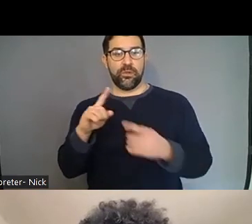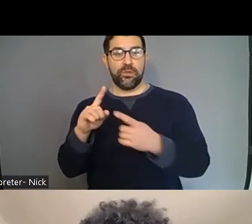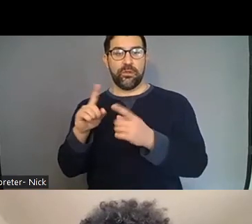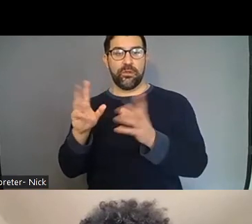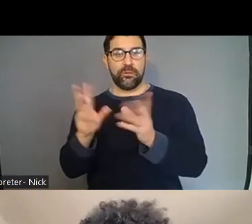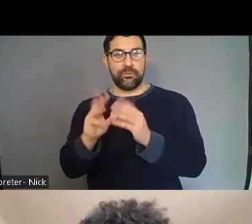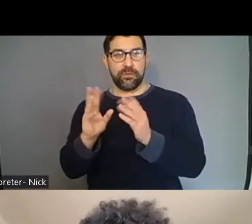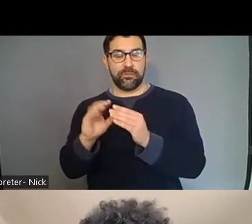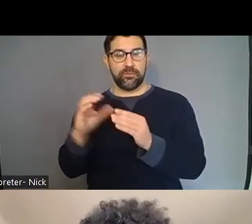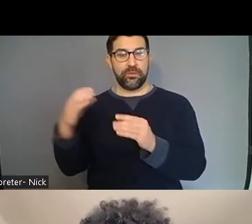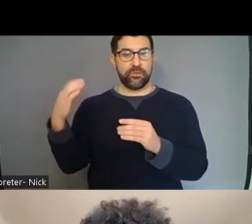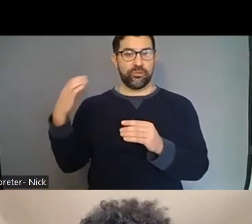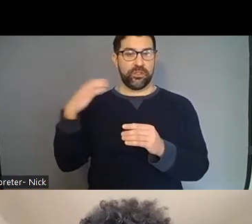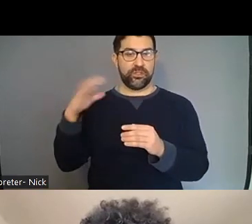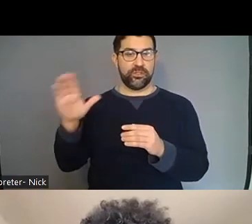and his team.